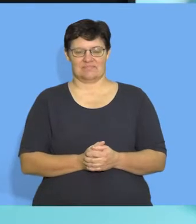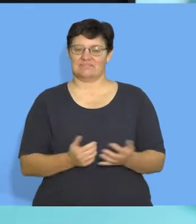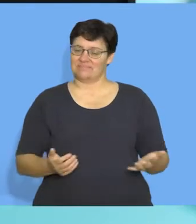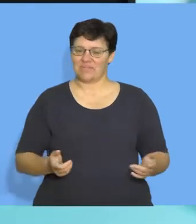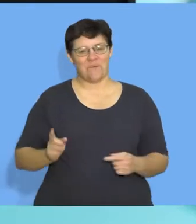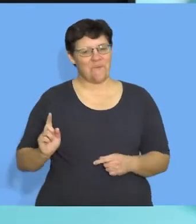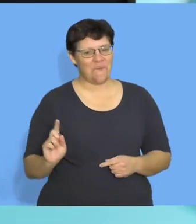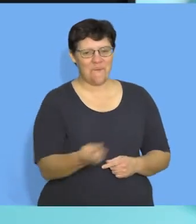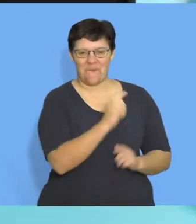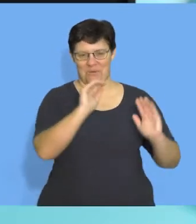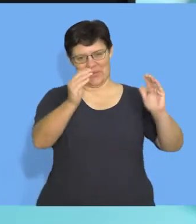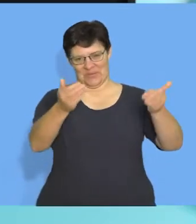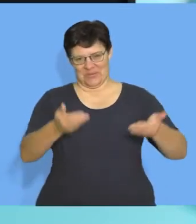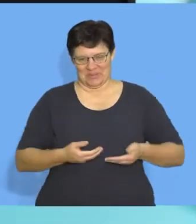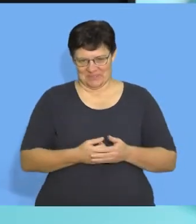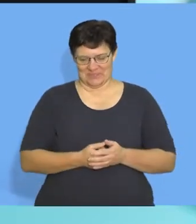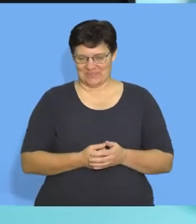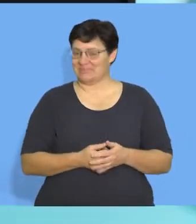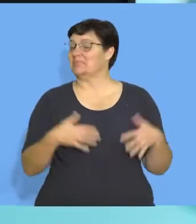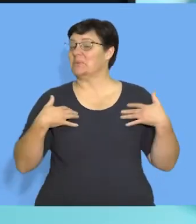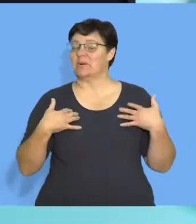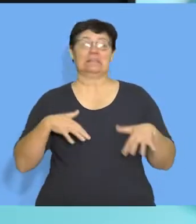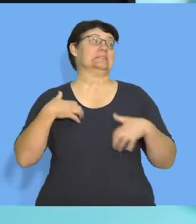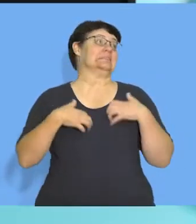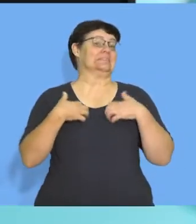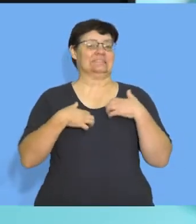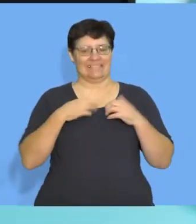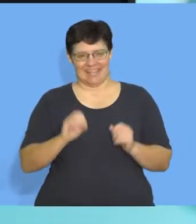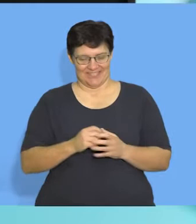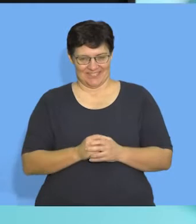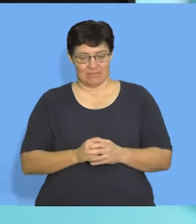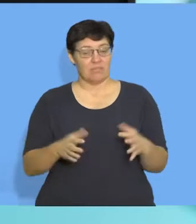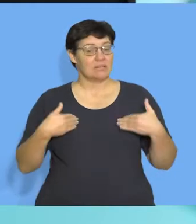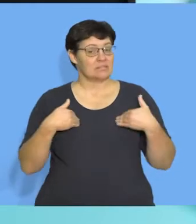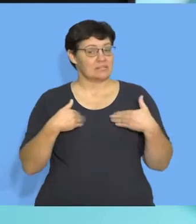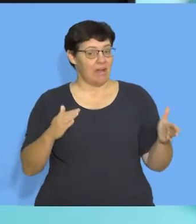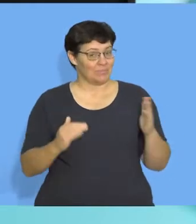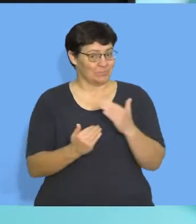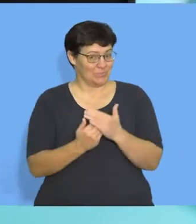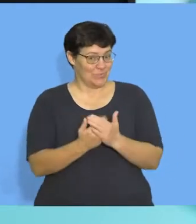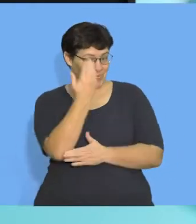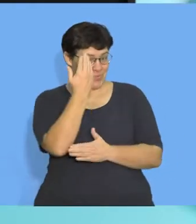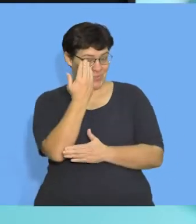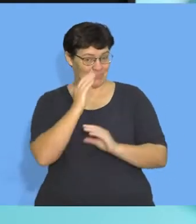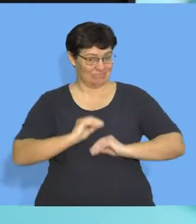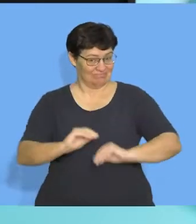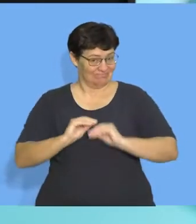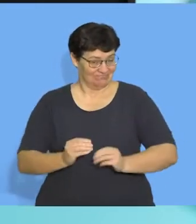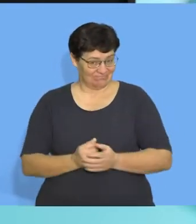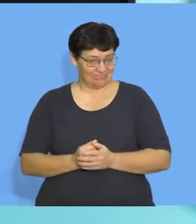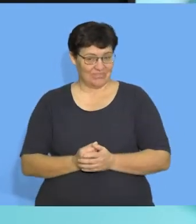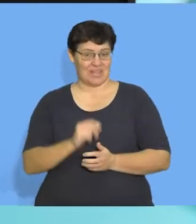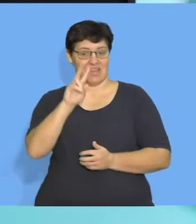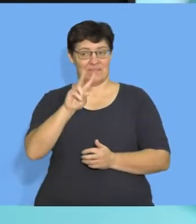welcome everyone. I am so excited today. We're starting a brand new section, vectors and